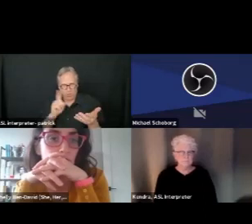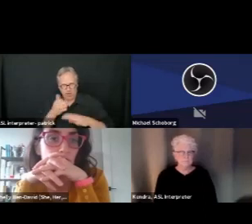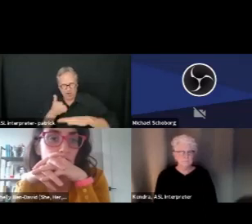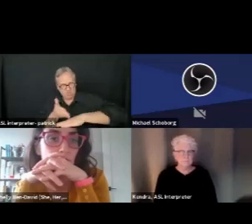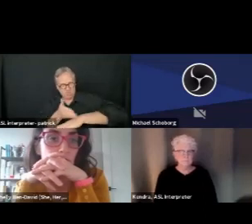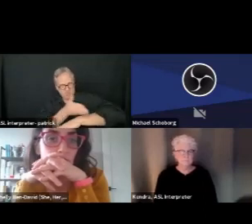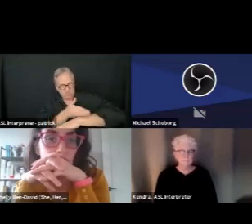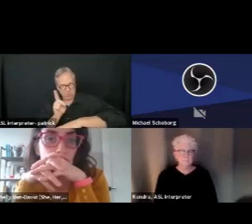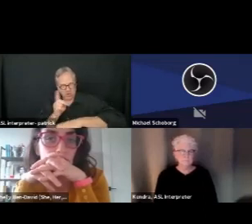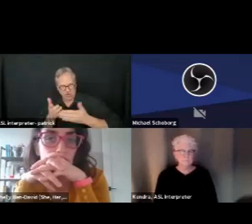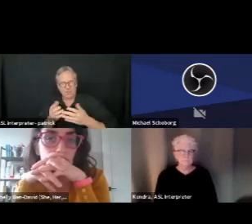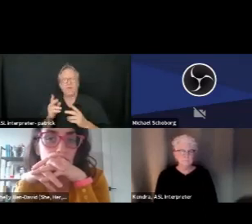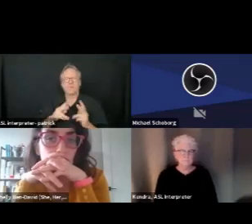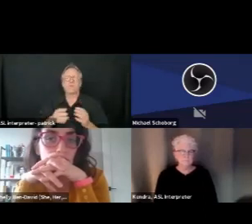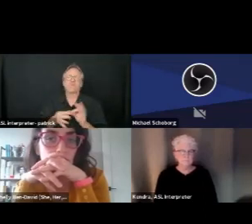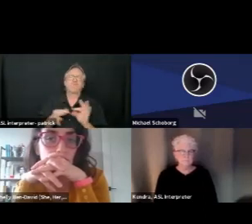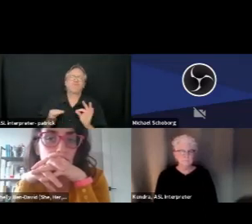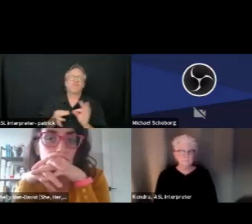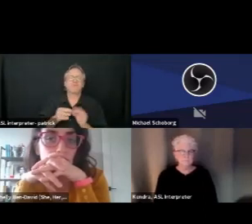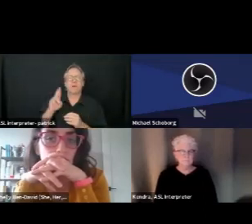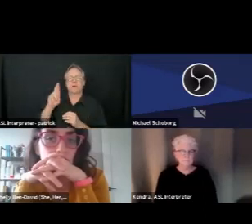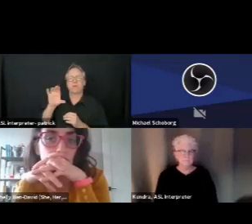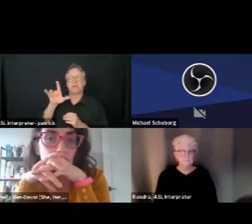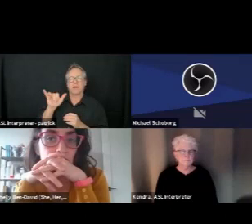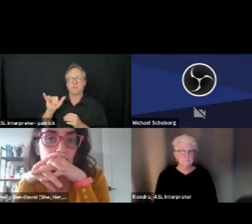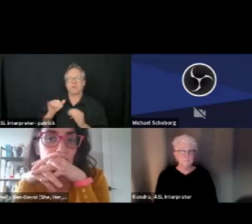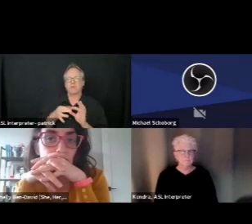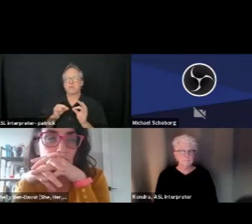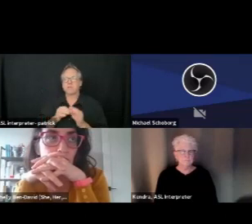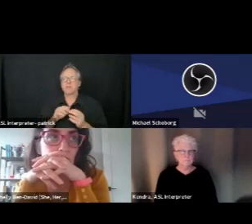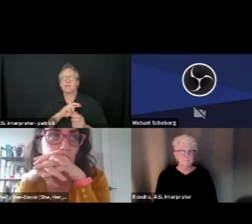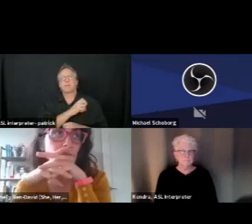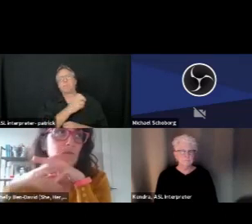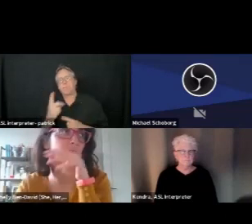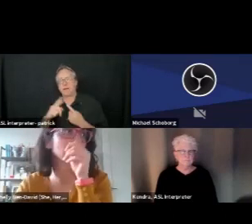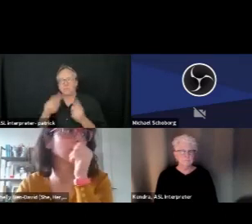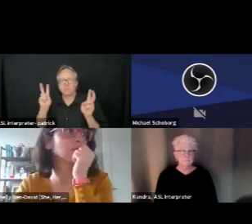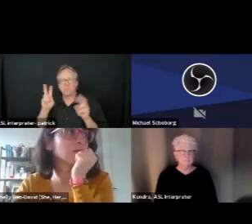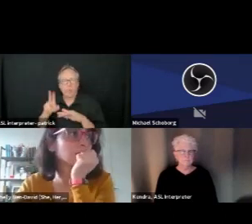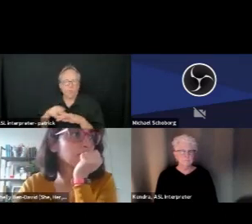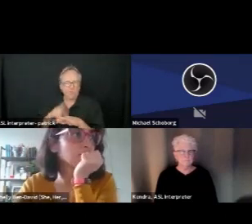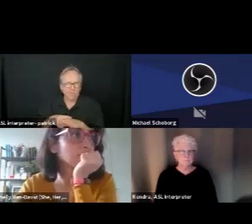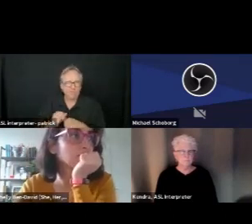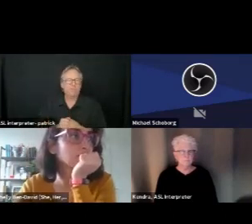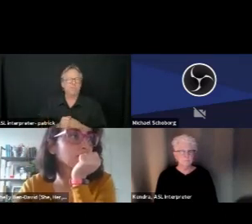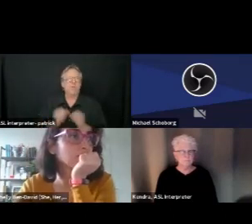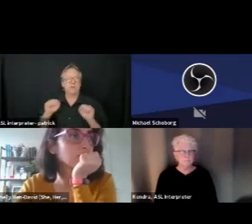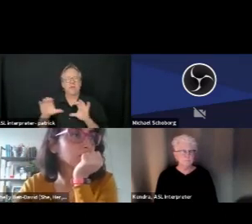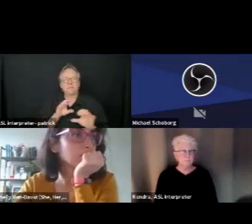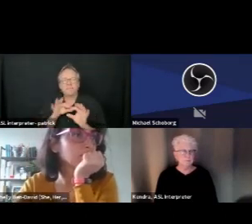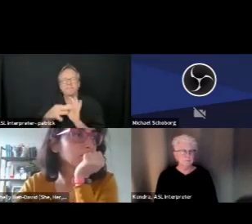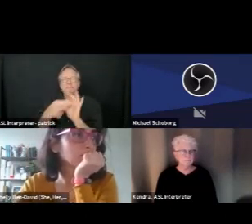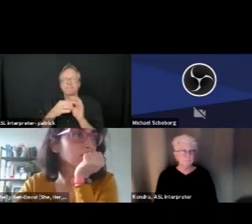recovery, people talked about their recovery as reflecting a return to normality, being able to once again engage in